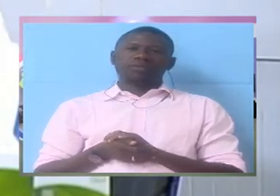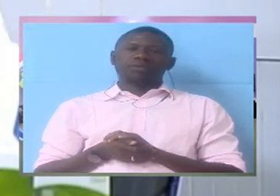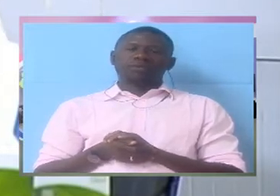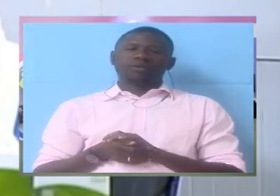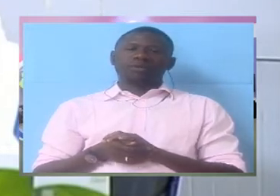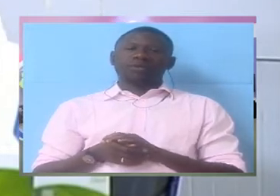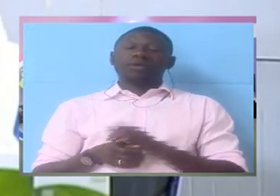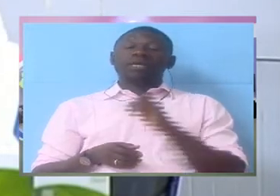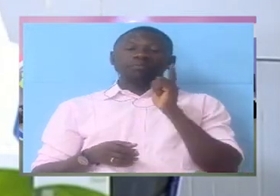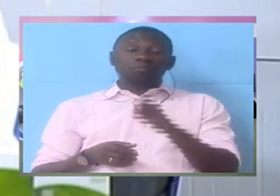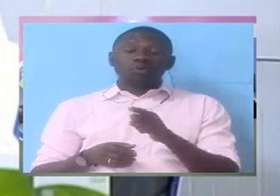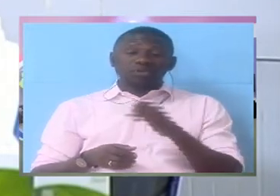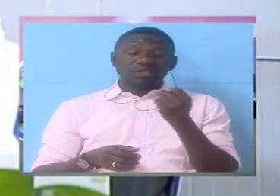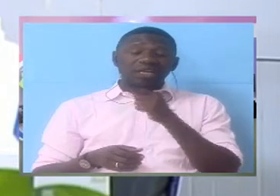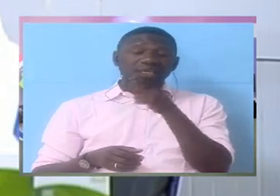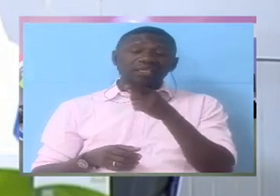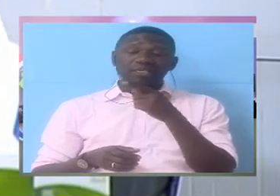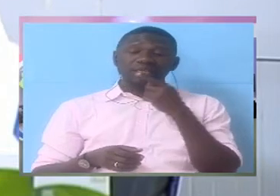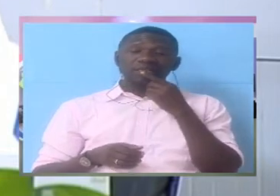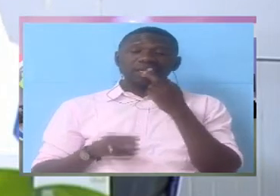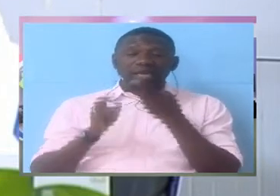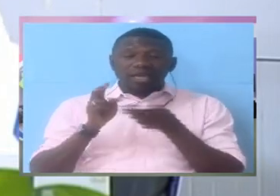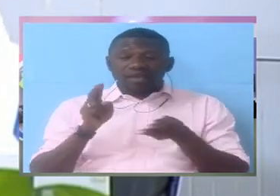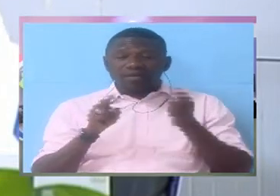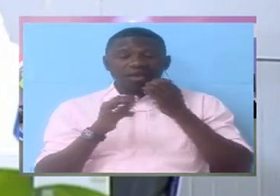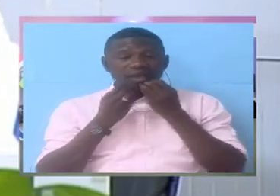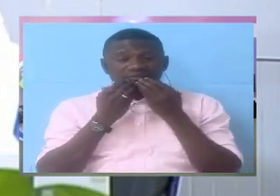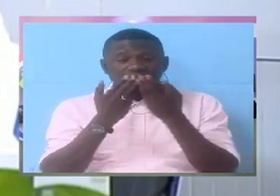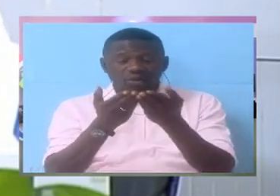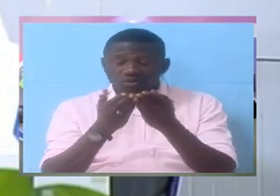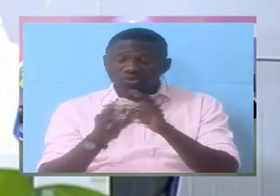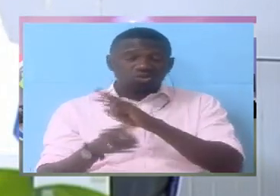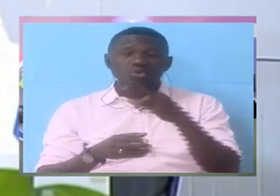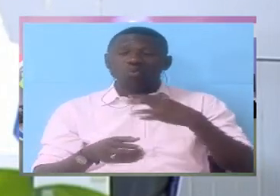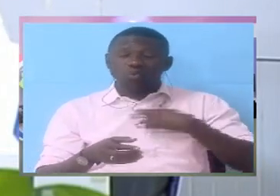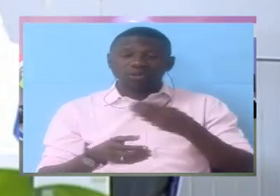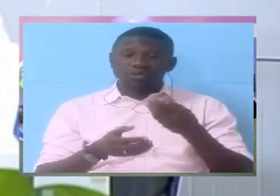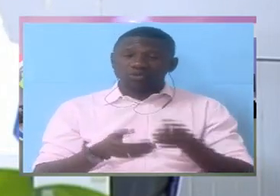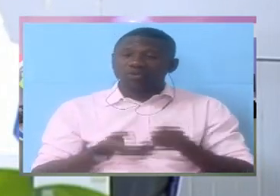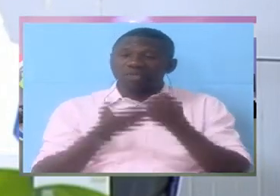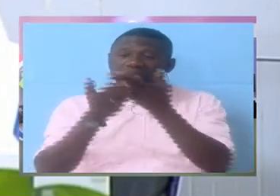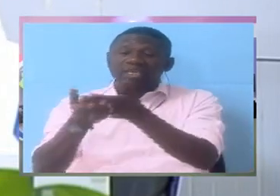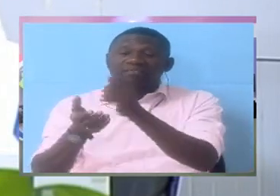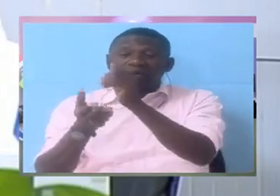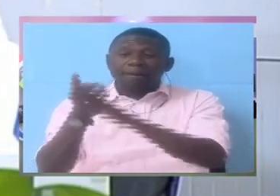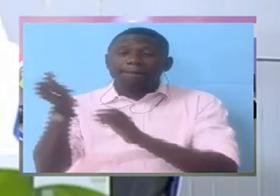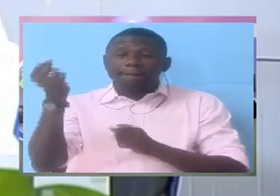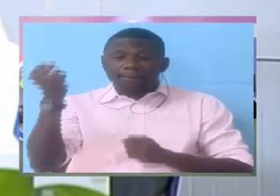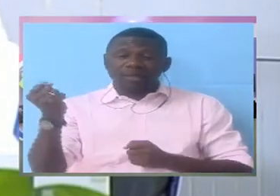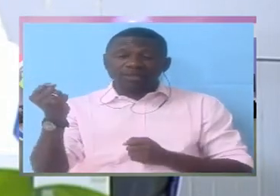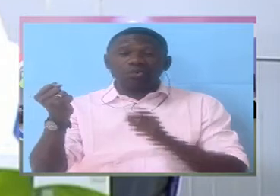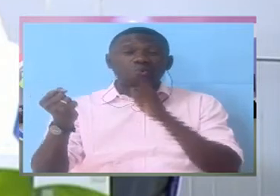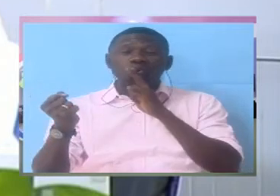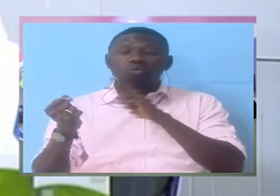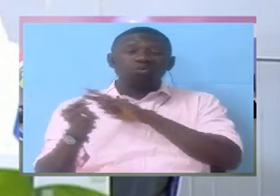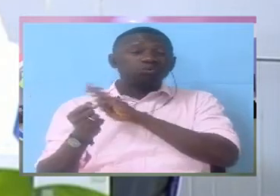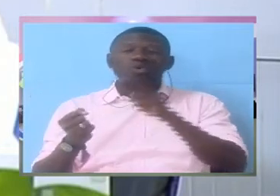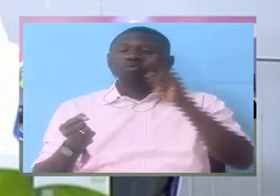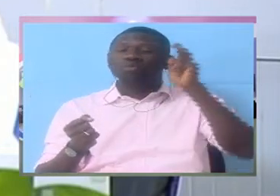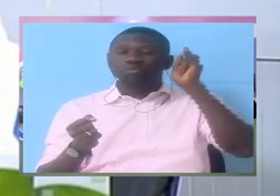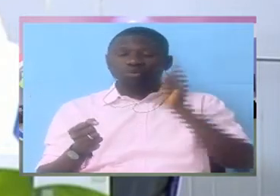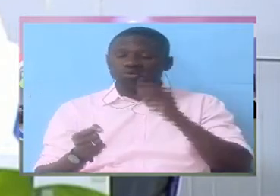group pour wo kibaro or a wrong organization akana dum mo bulo ko no meyalon ko amanyana lonna